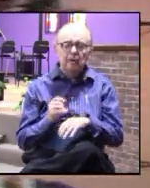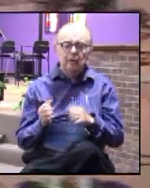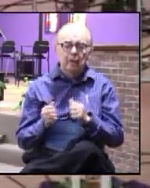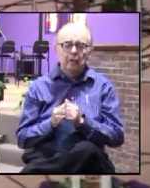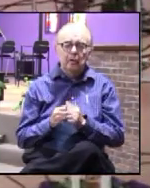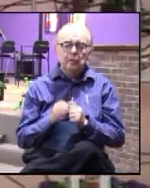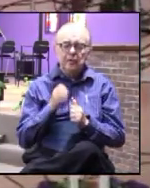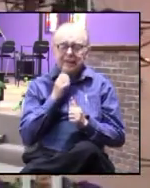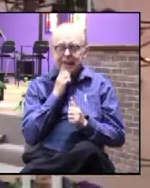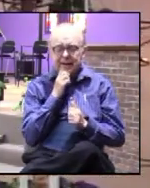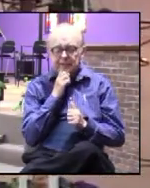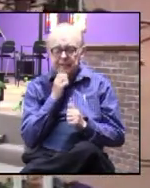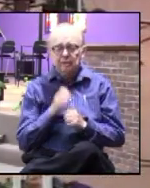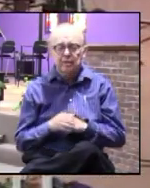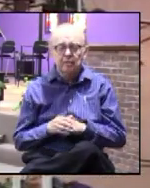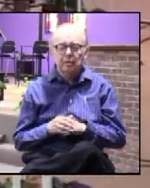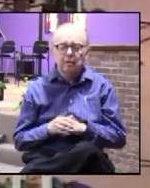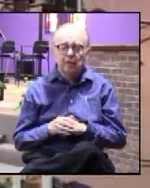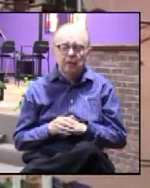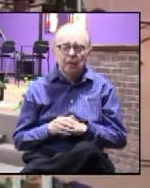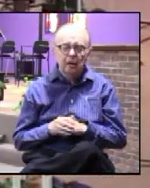with Eve.